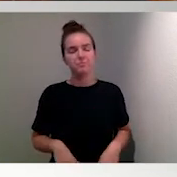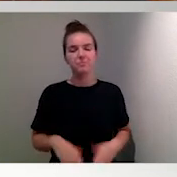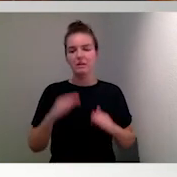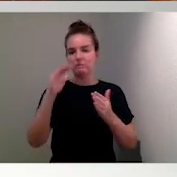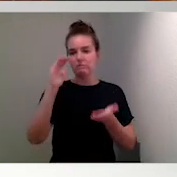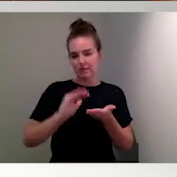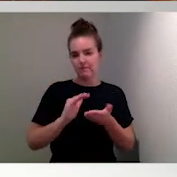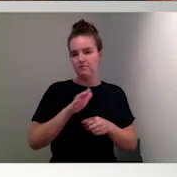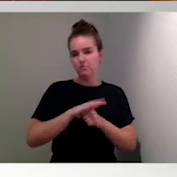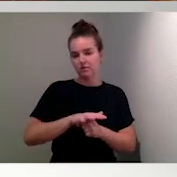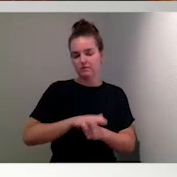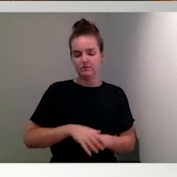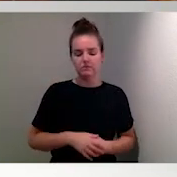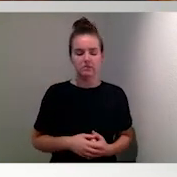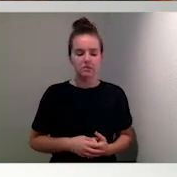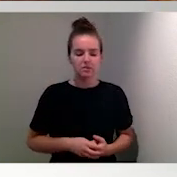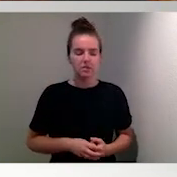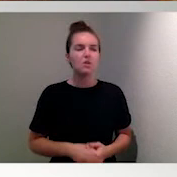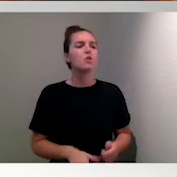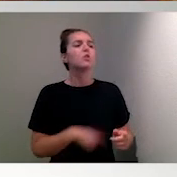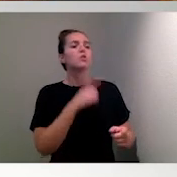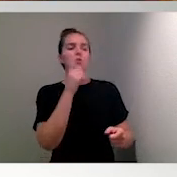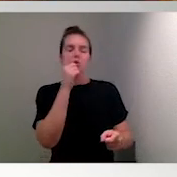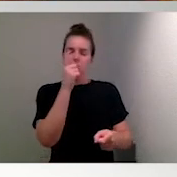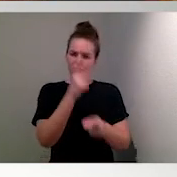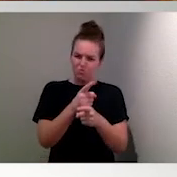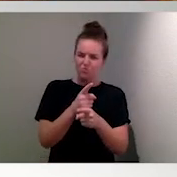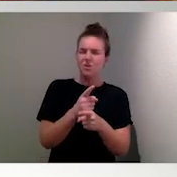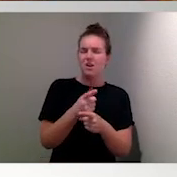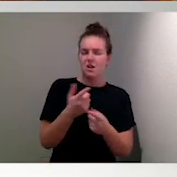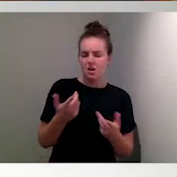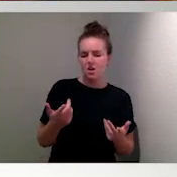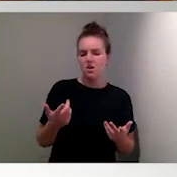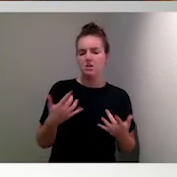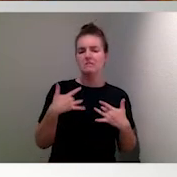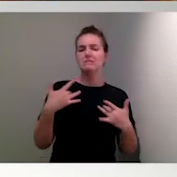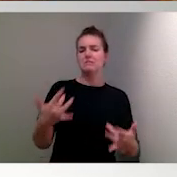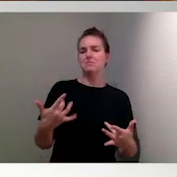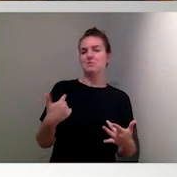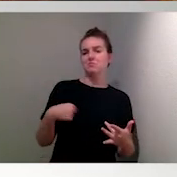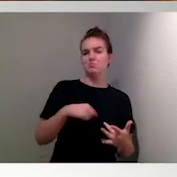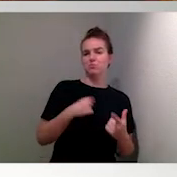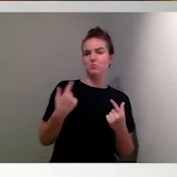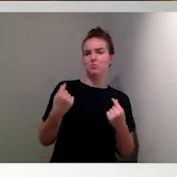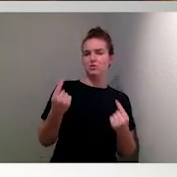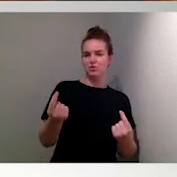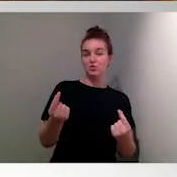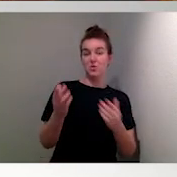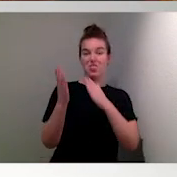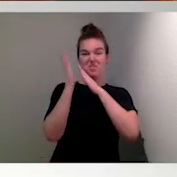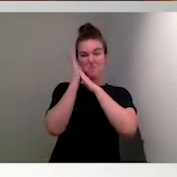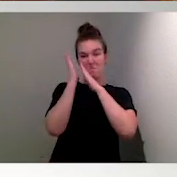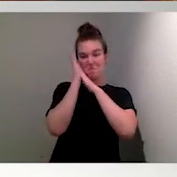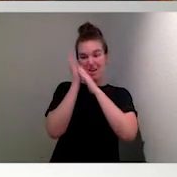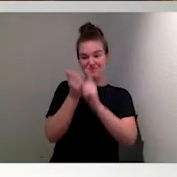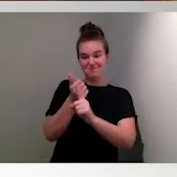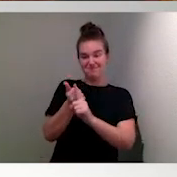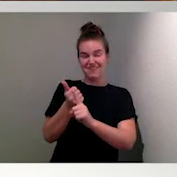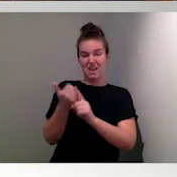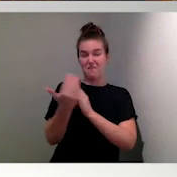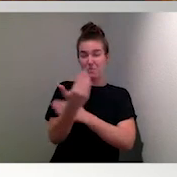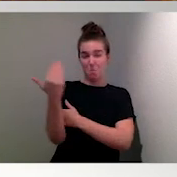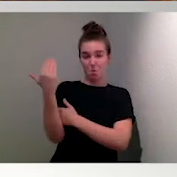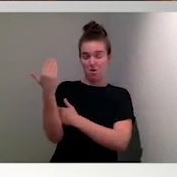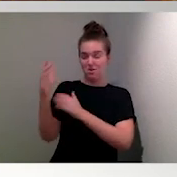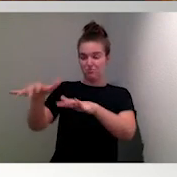that before in the past, but usually what we would do is just strip the bed in the morning so that it was very clear that we couldn't use those